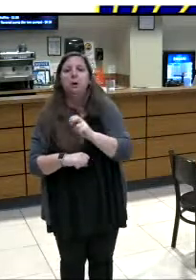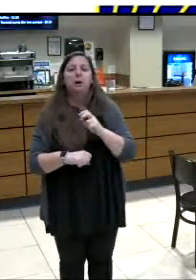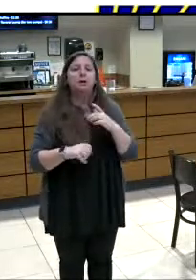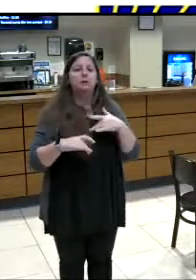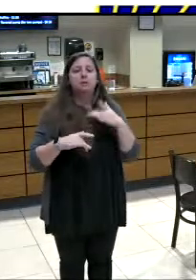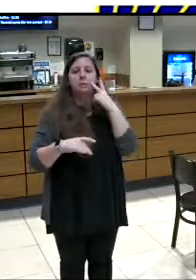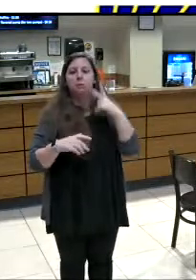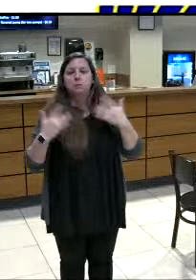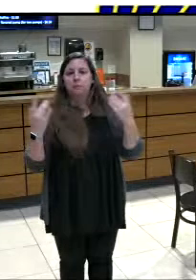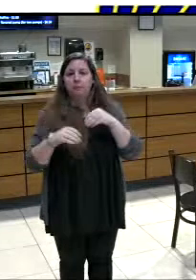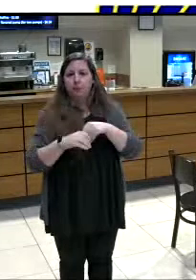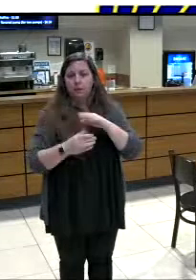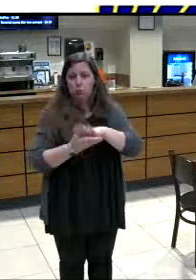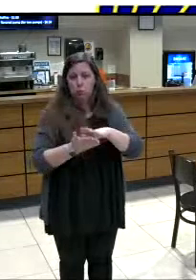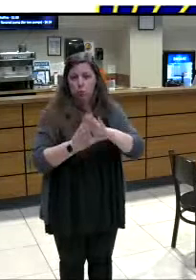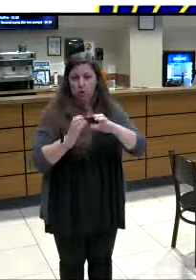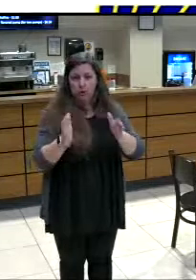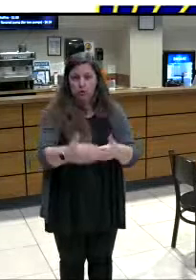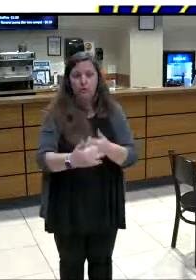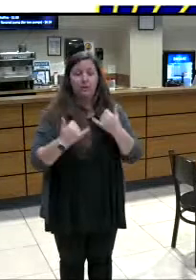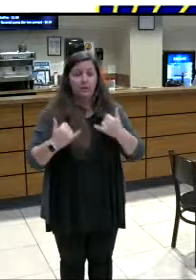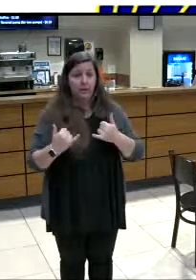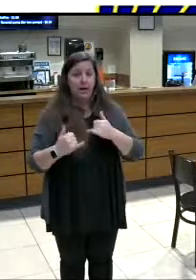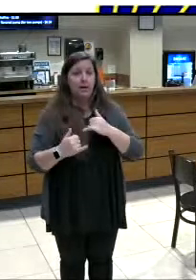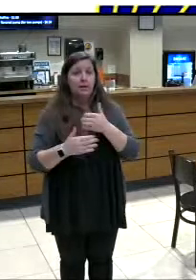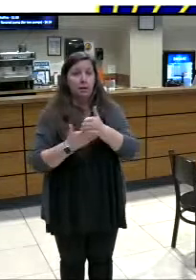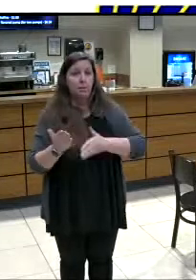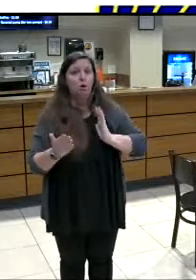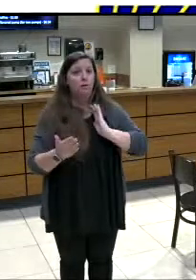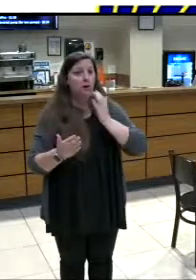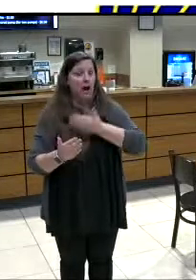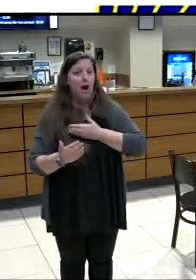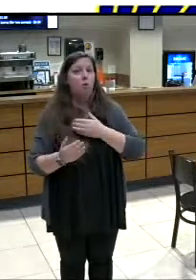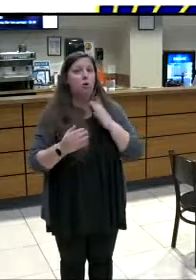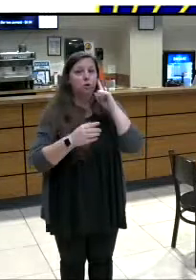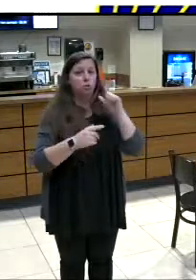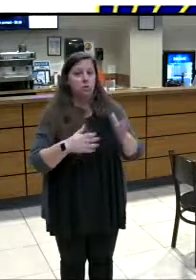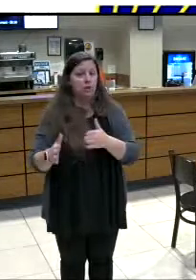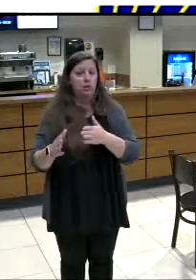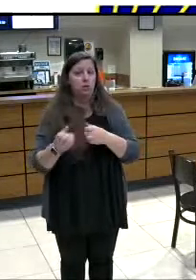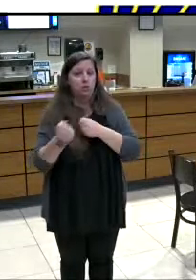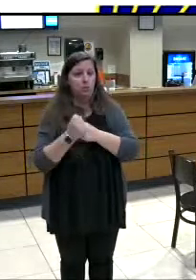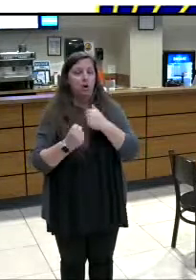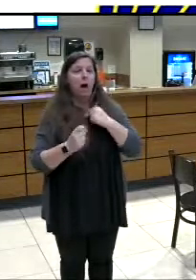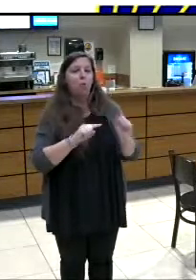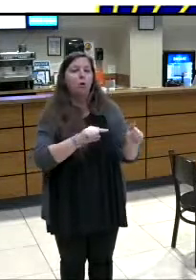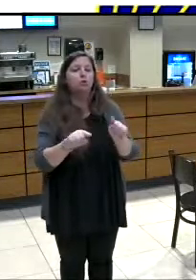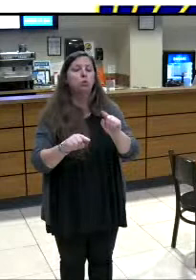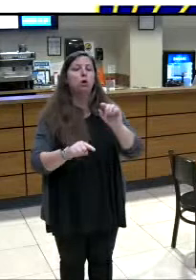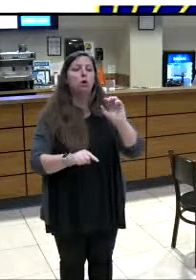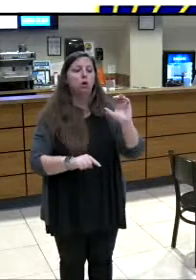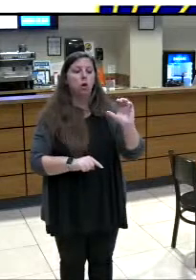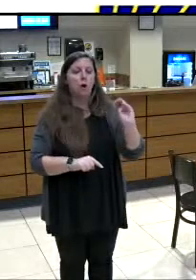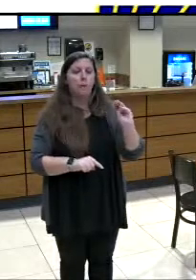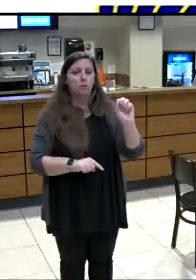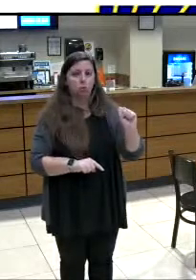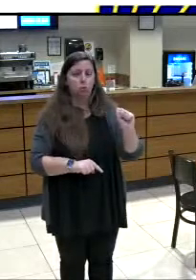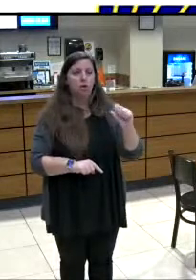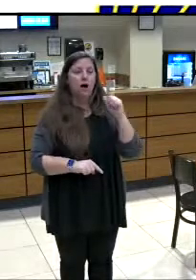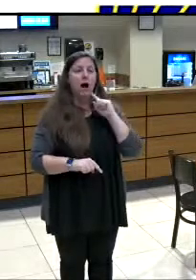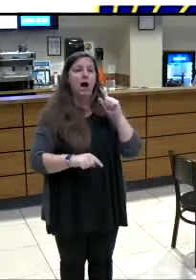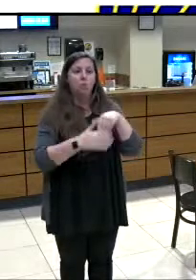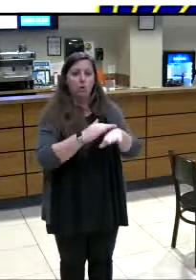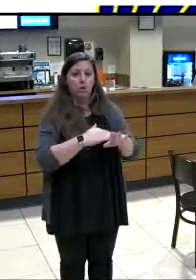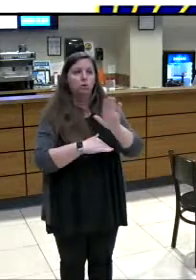Today, as a part of our strategic support, I was at Clark Middle School today. I visited all of their math classes